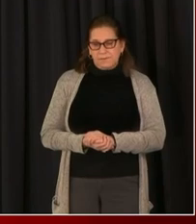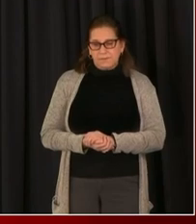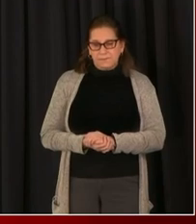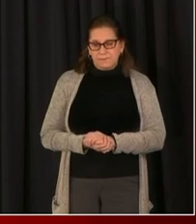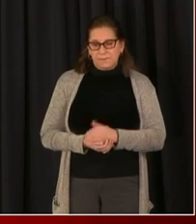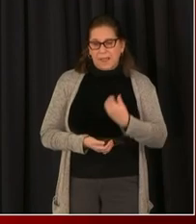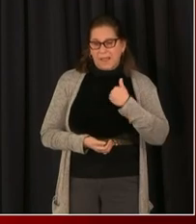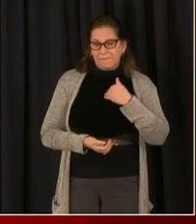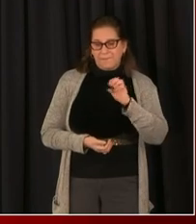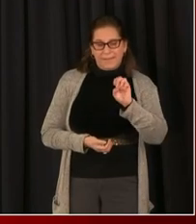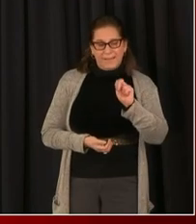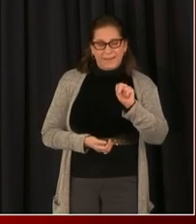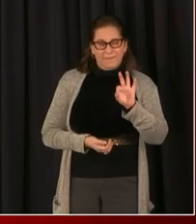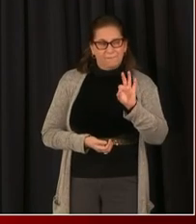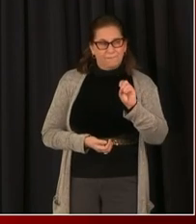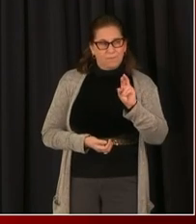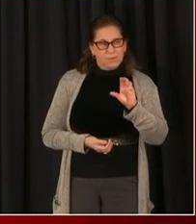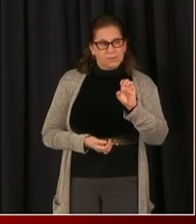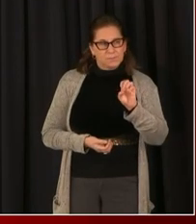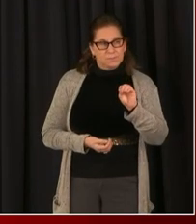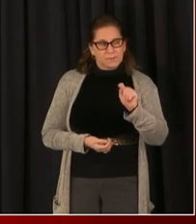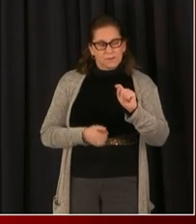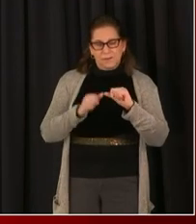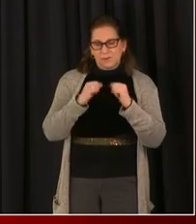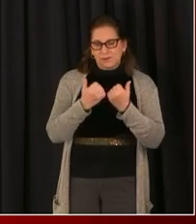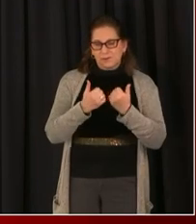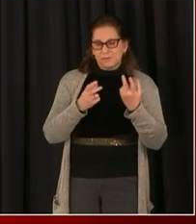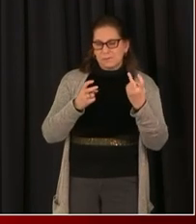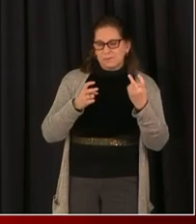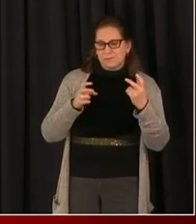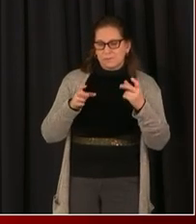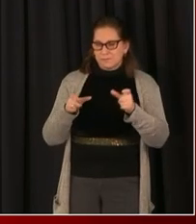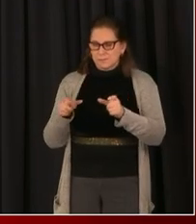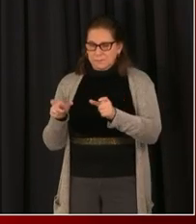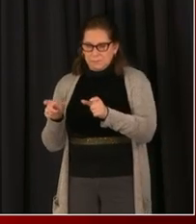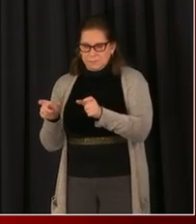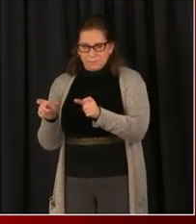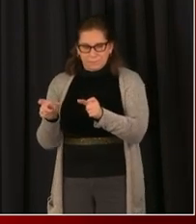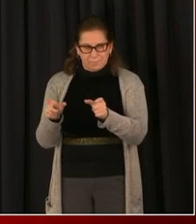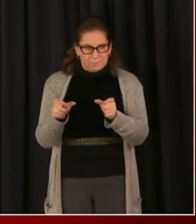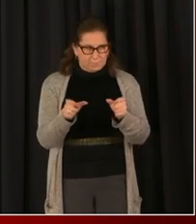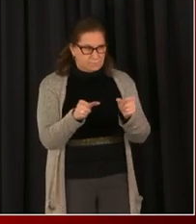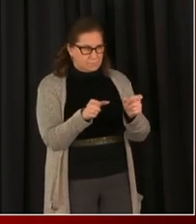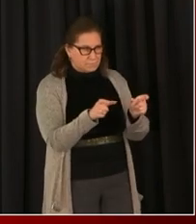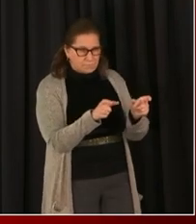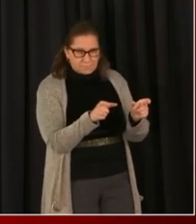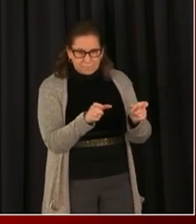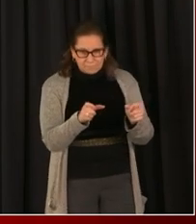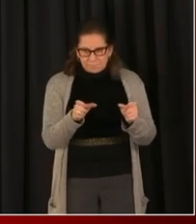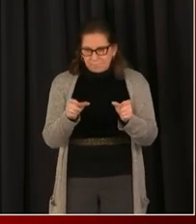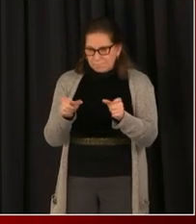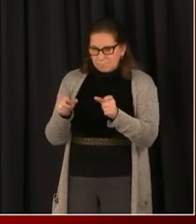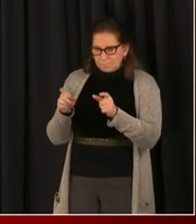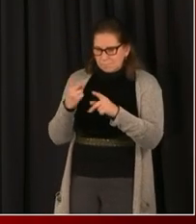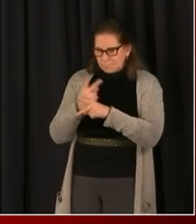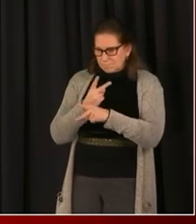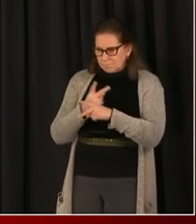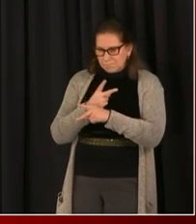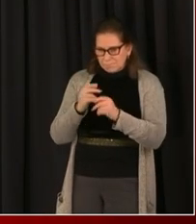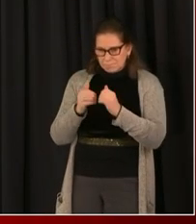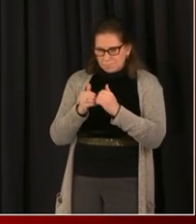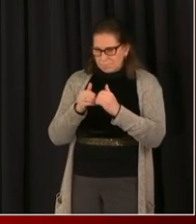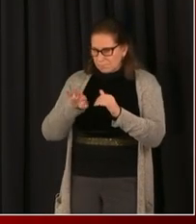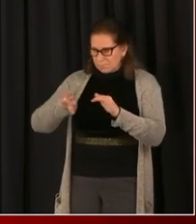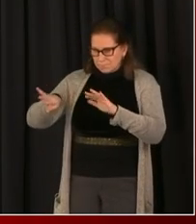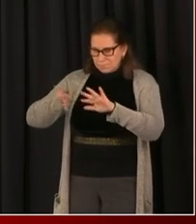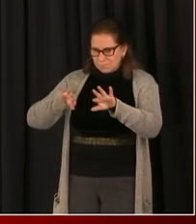agencies continue to be rigorous, and that is important. And we